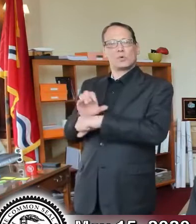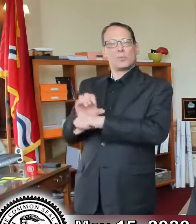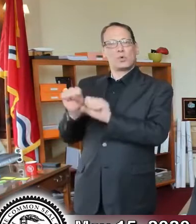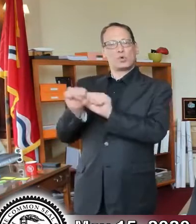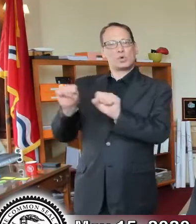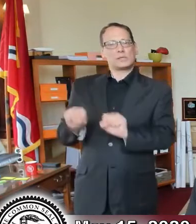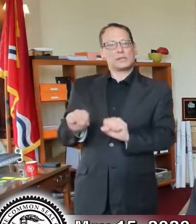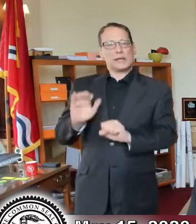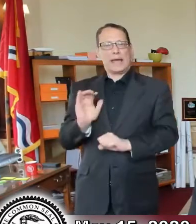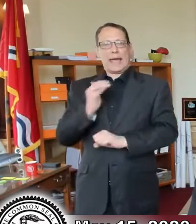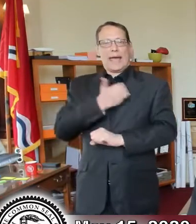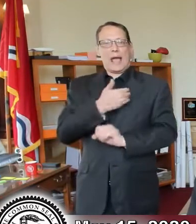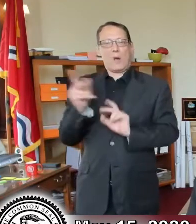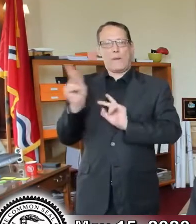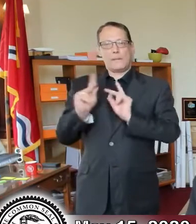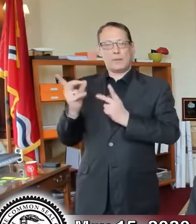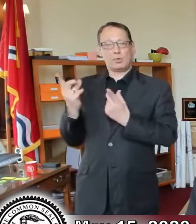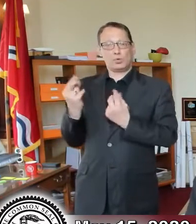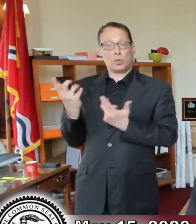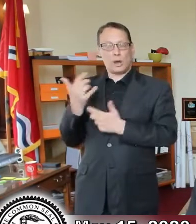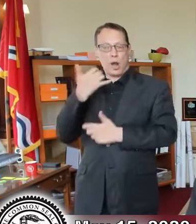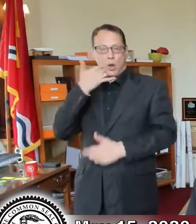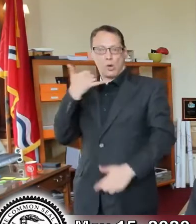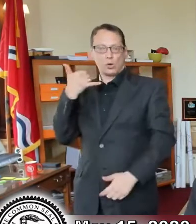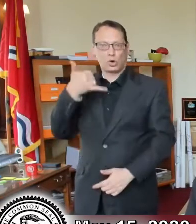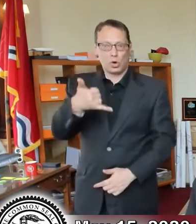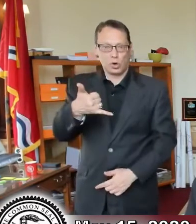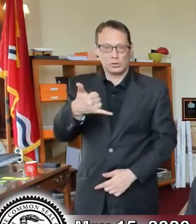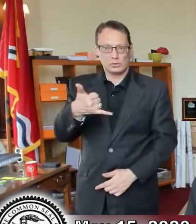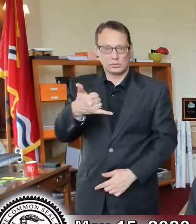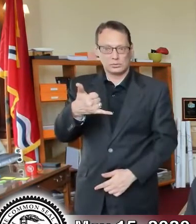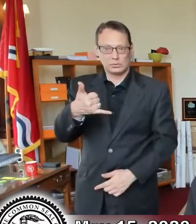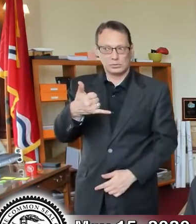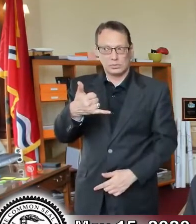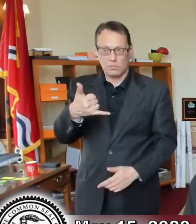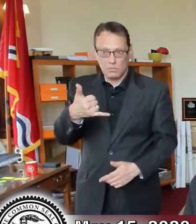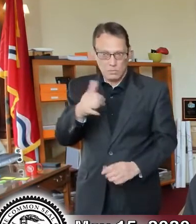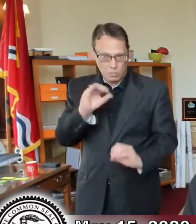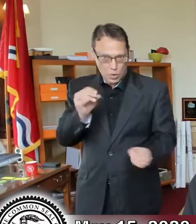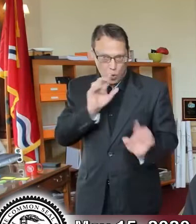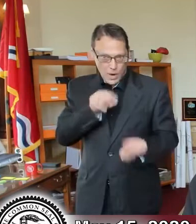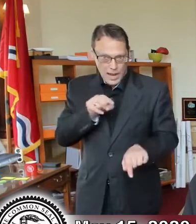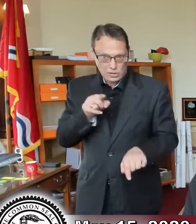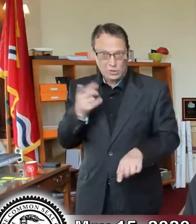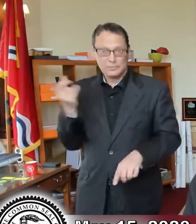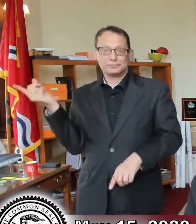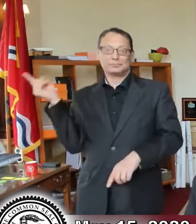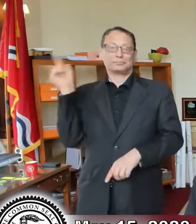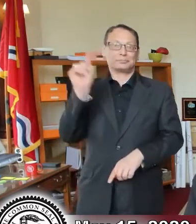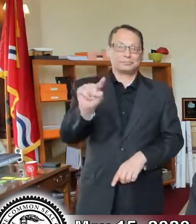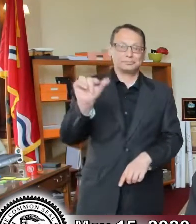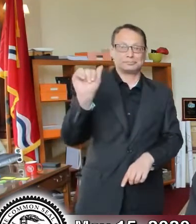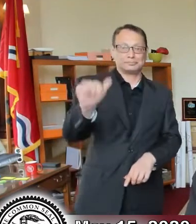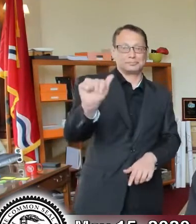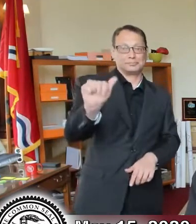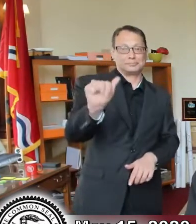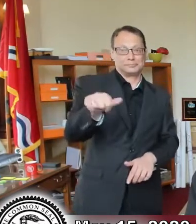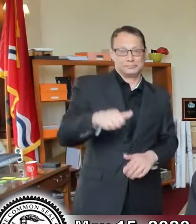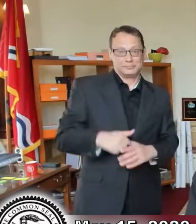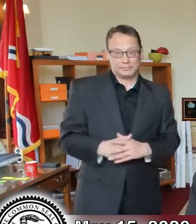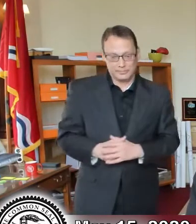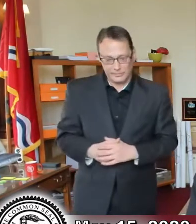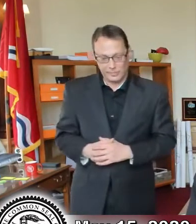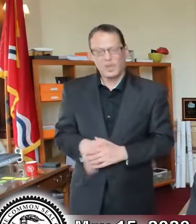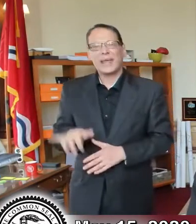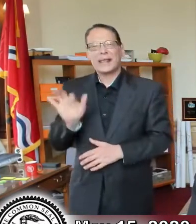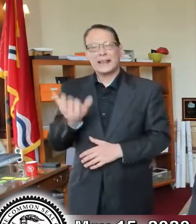our people begin calling you. And if needed, they'll be at your door and find you. So that's